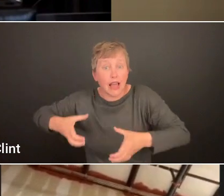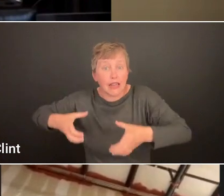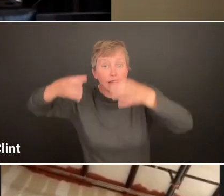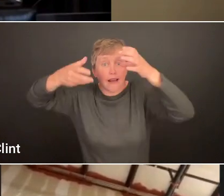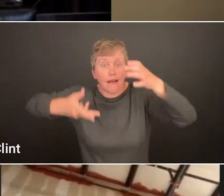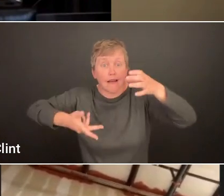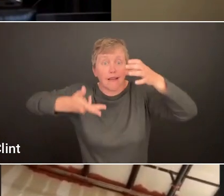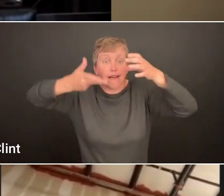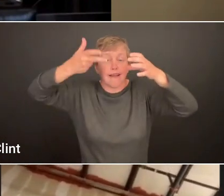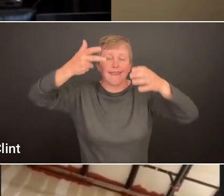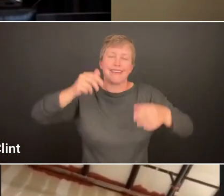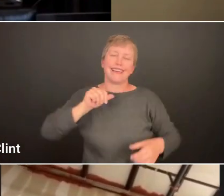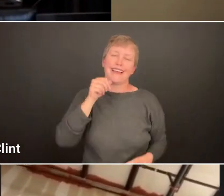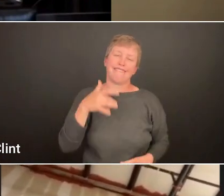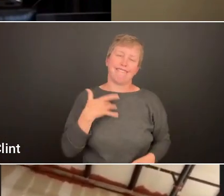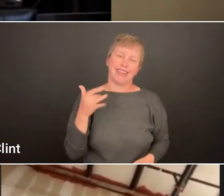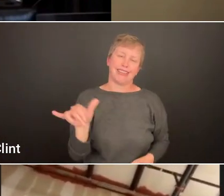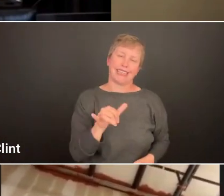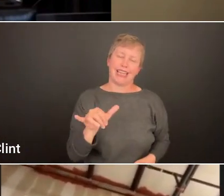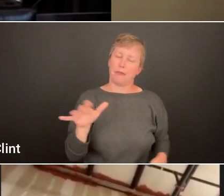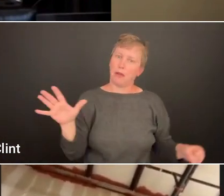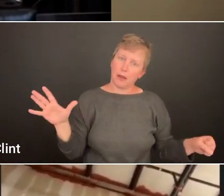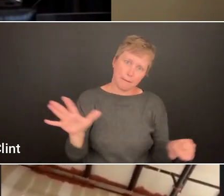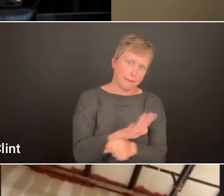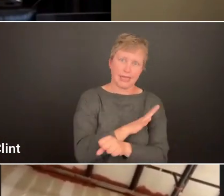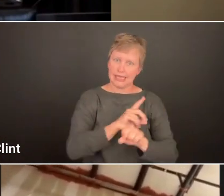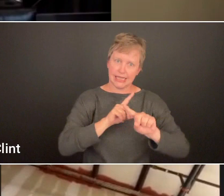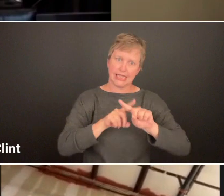you're doing indoor skydiving in a tunnel. It's totally different.